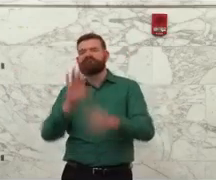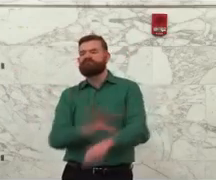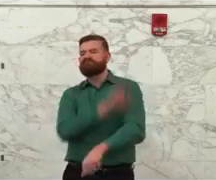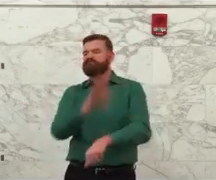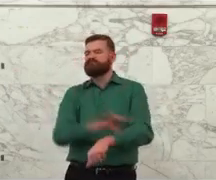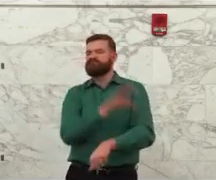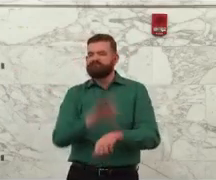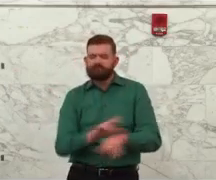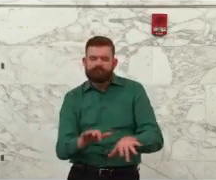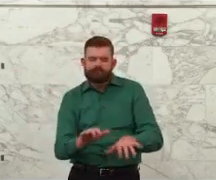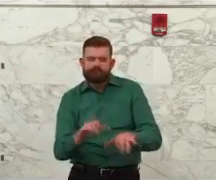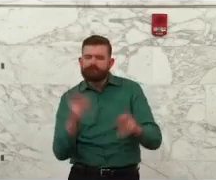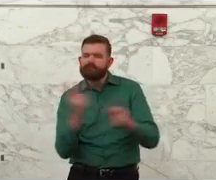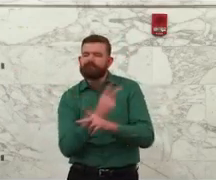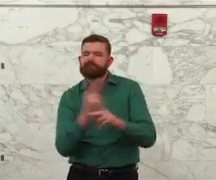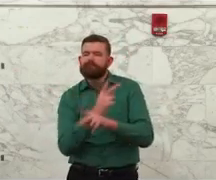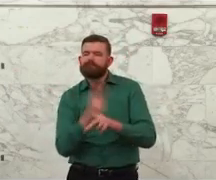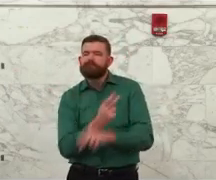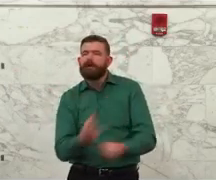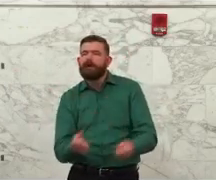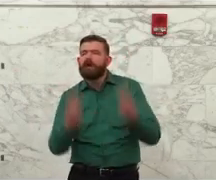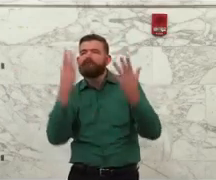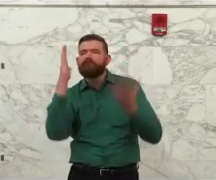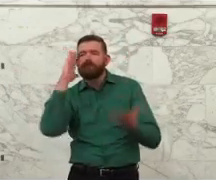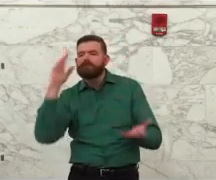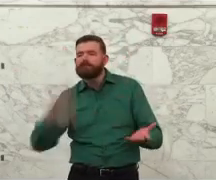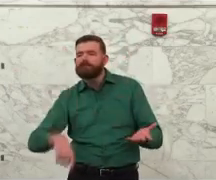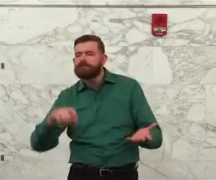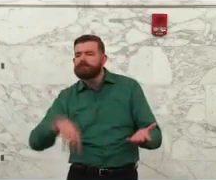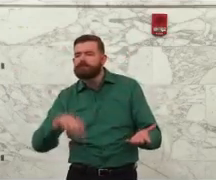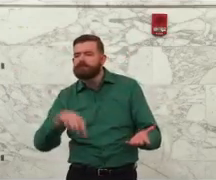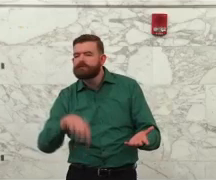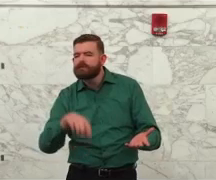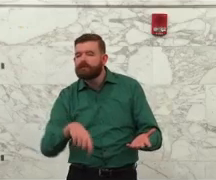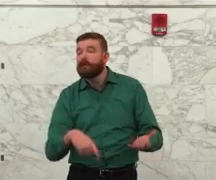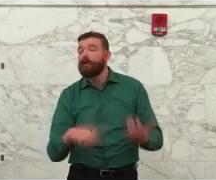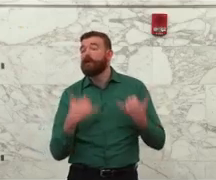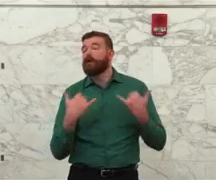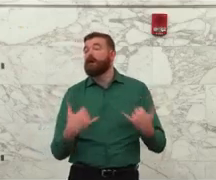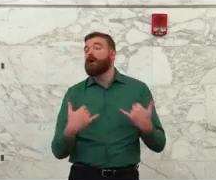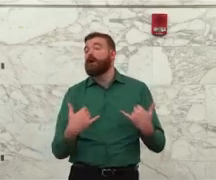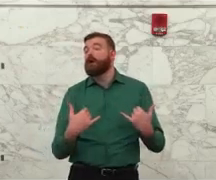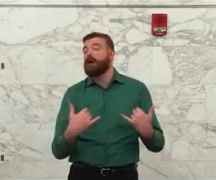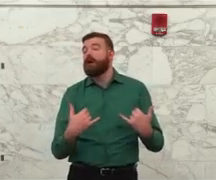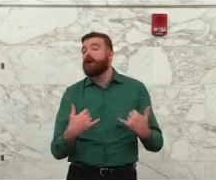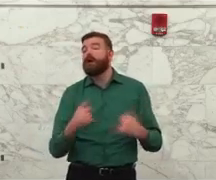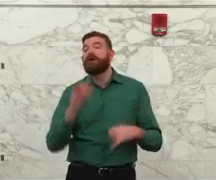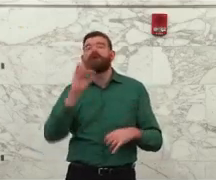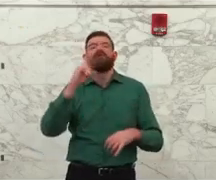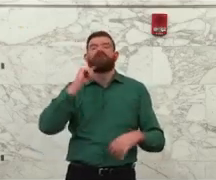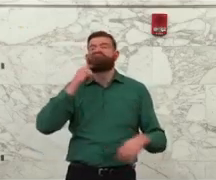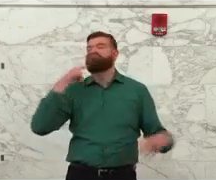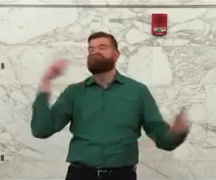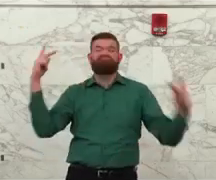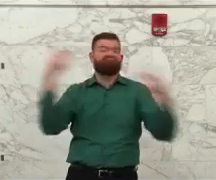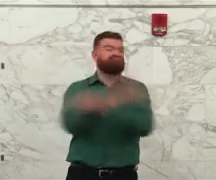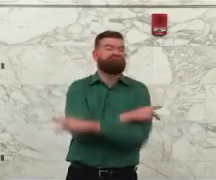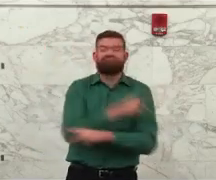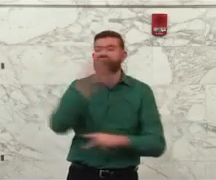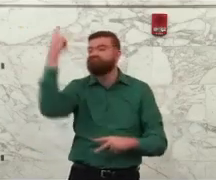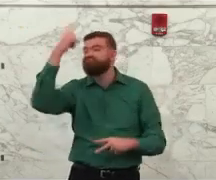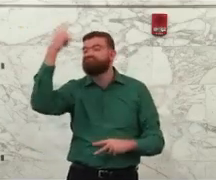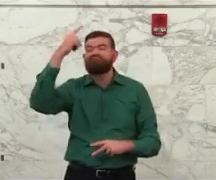them in a number of weeks ago. We're looking at the worst case, though, and we want to plan for the worst case. So we've done an